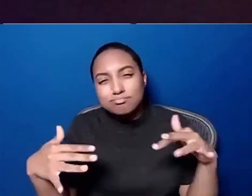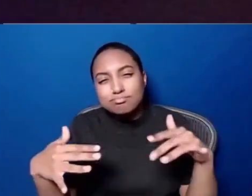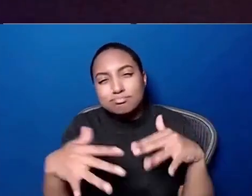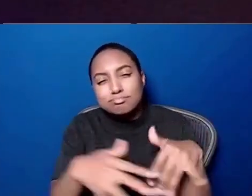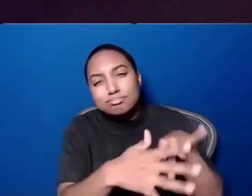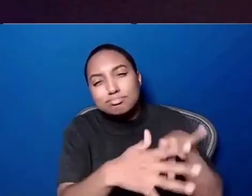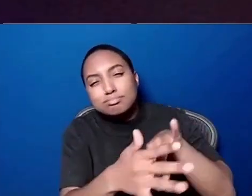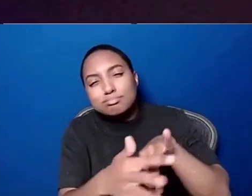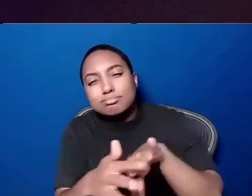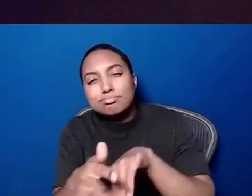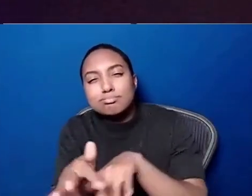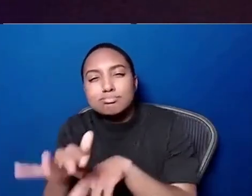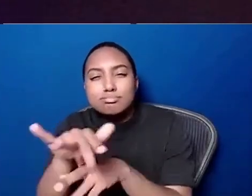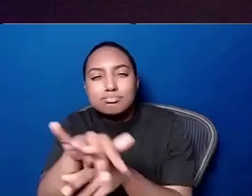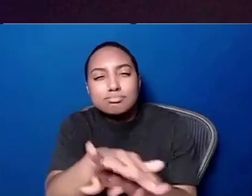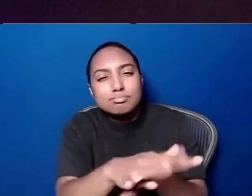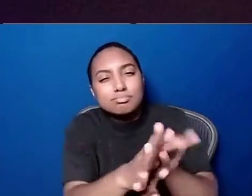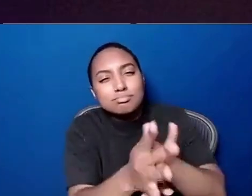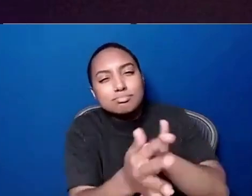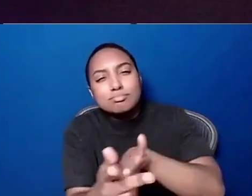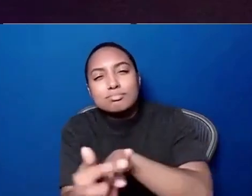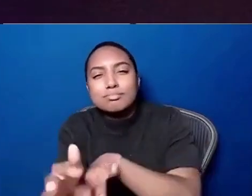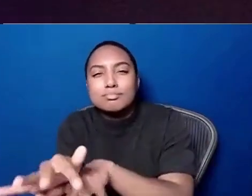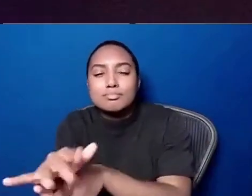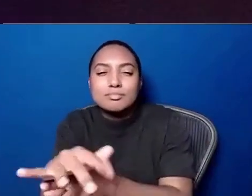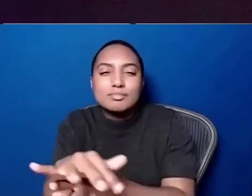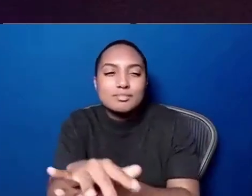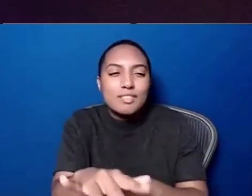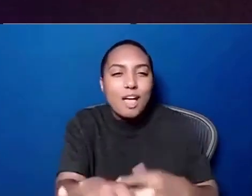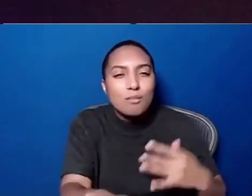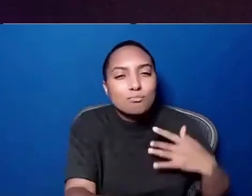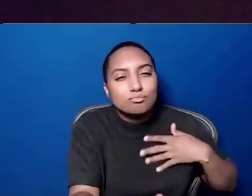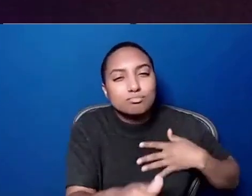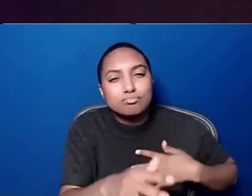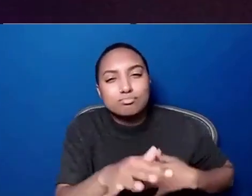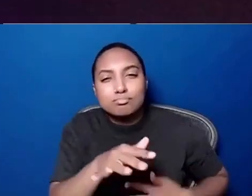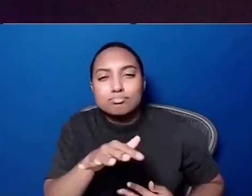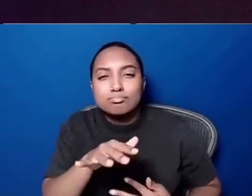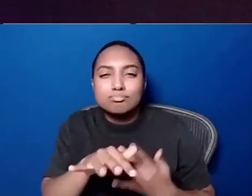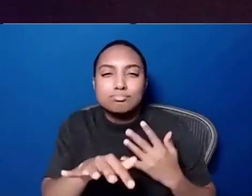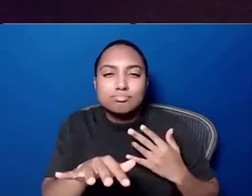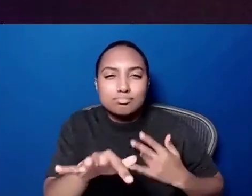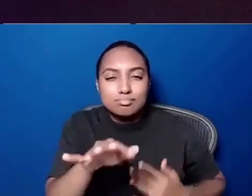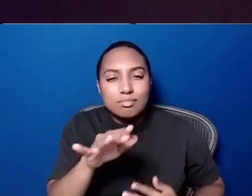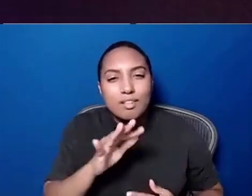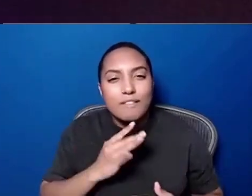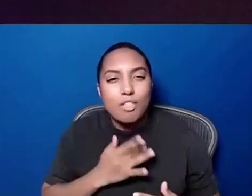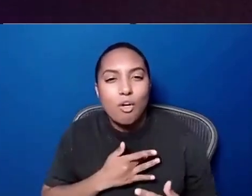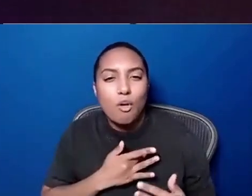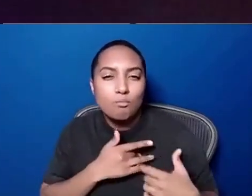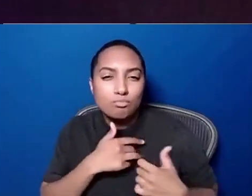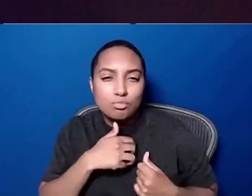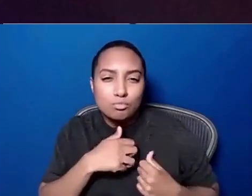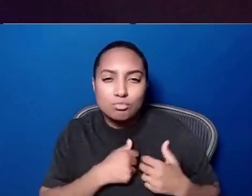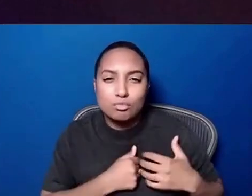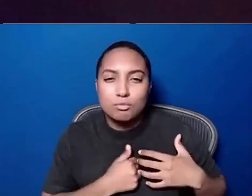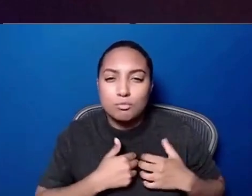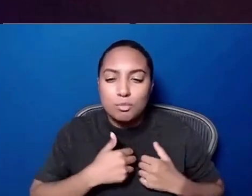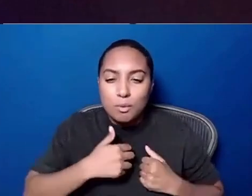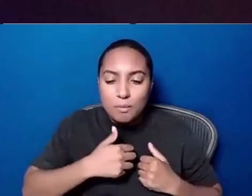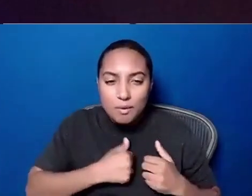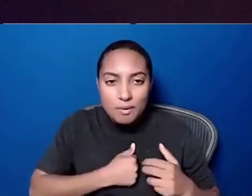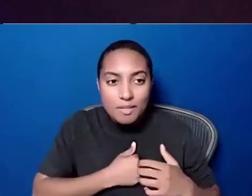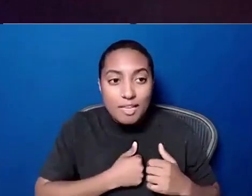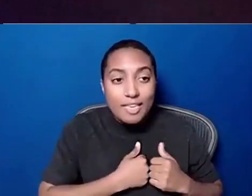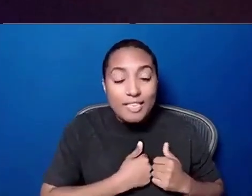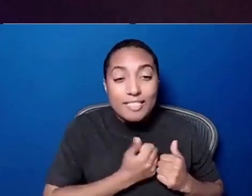heart. And I will plant there with you fields of yellow. Oh, that image is my